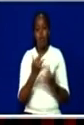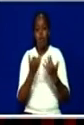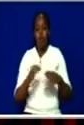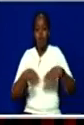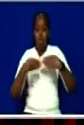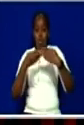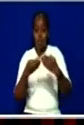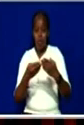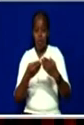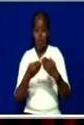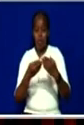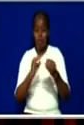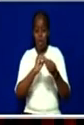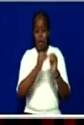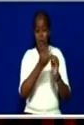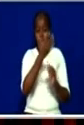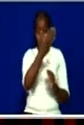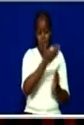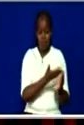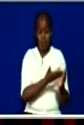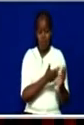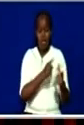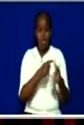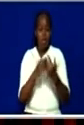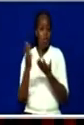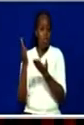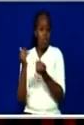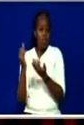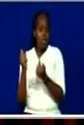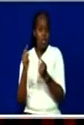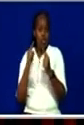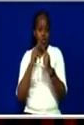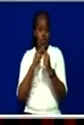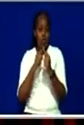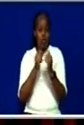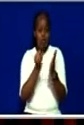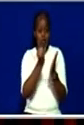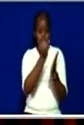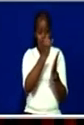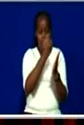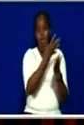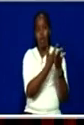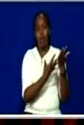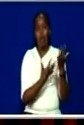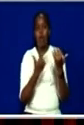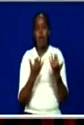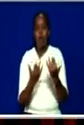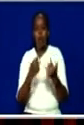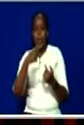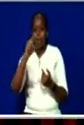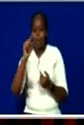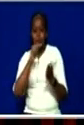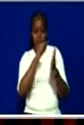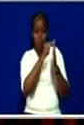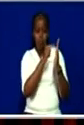data, and then from that data you are expected to plot the graph. So what are the marking points,